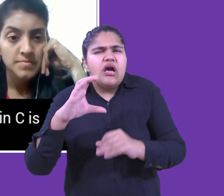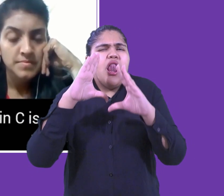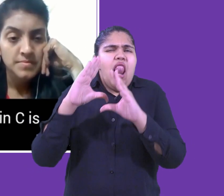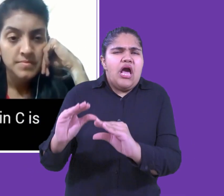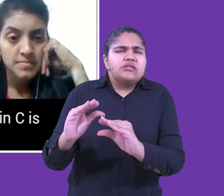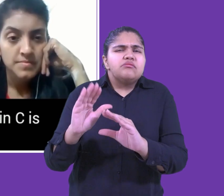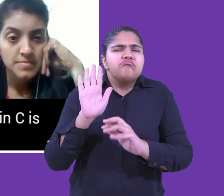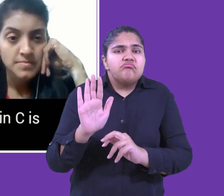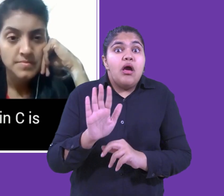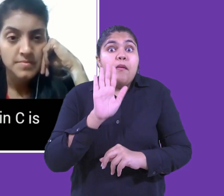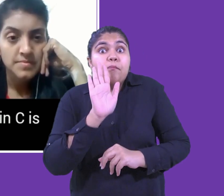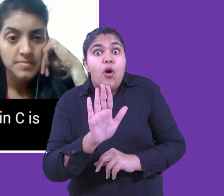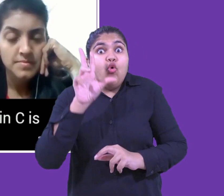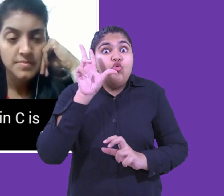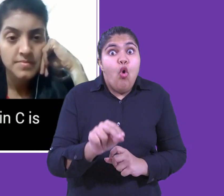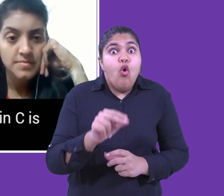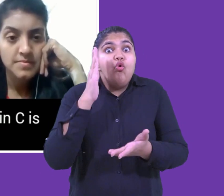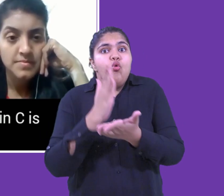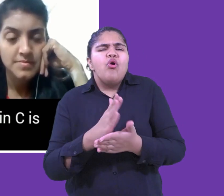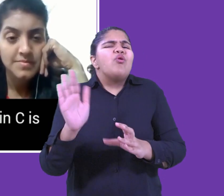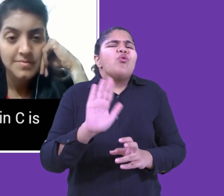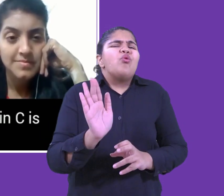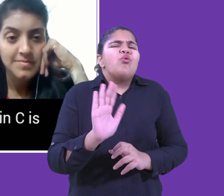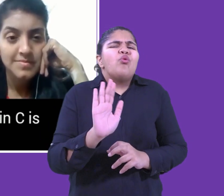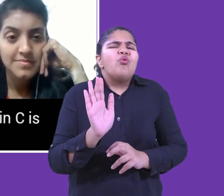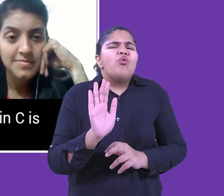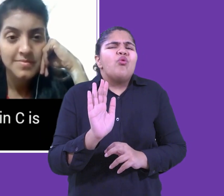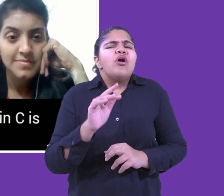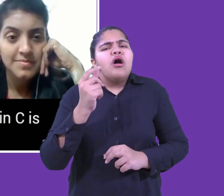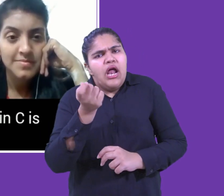however, partly to come to